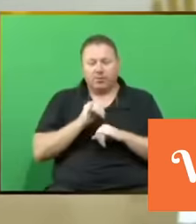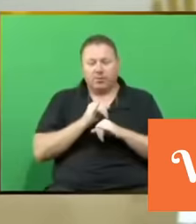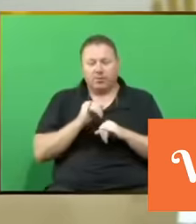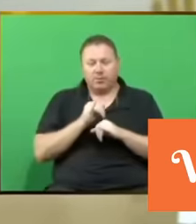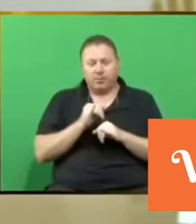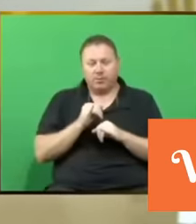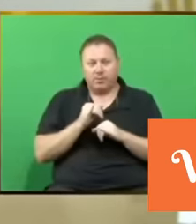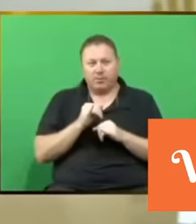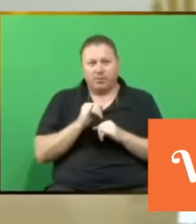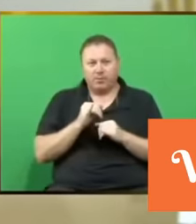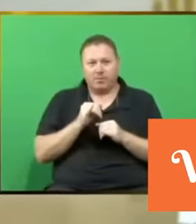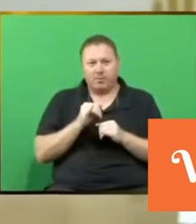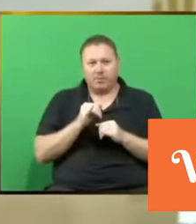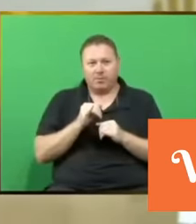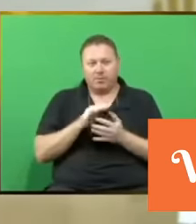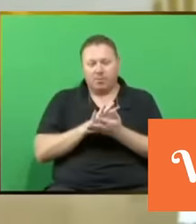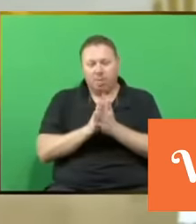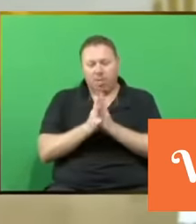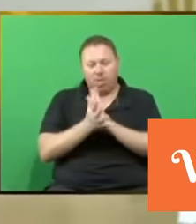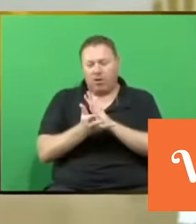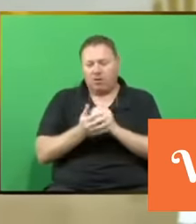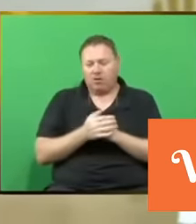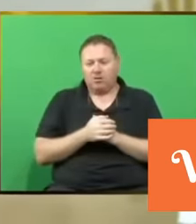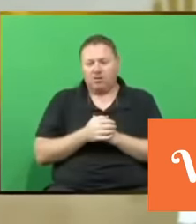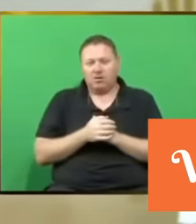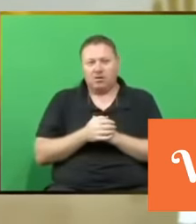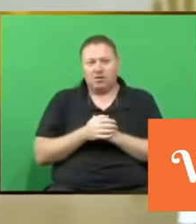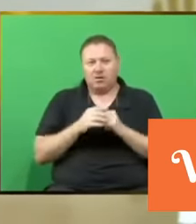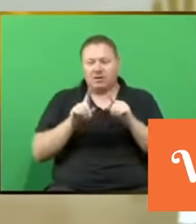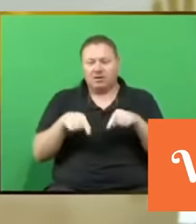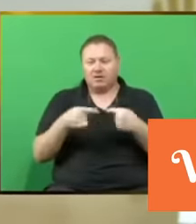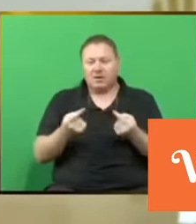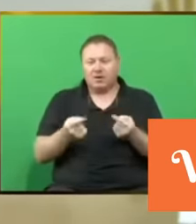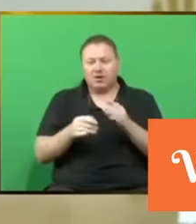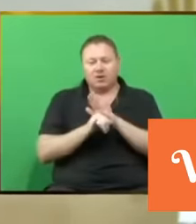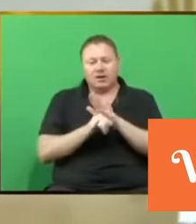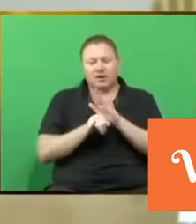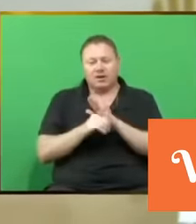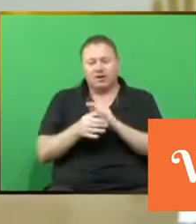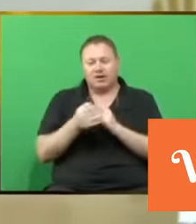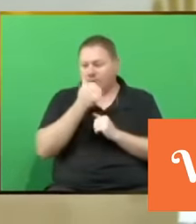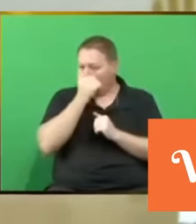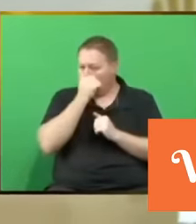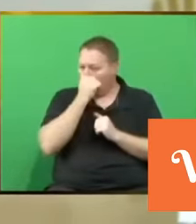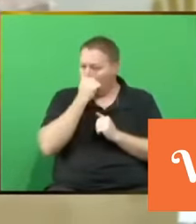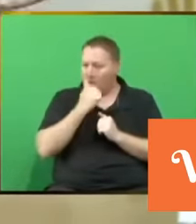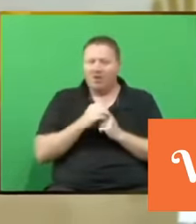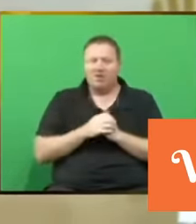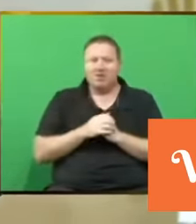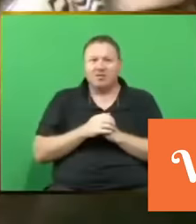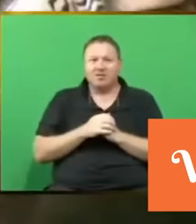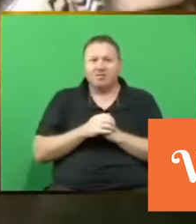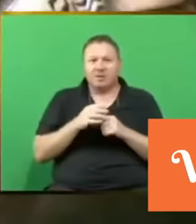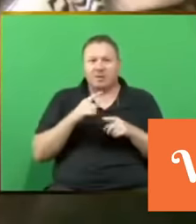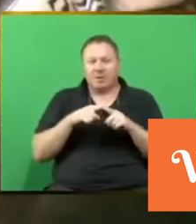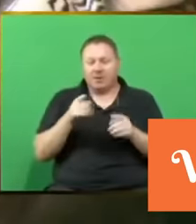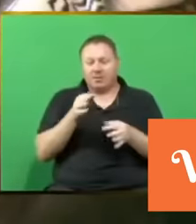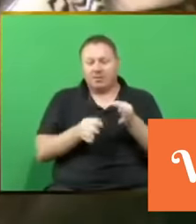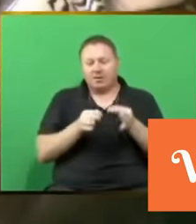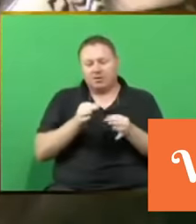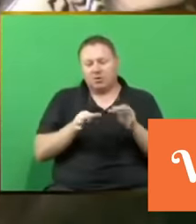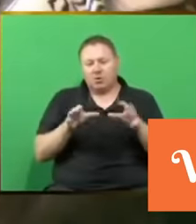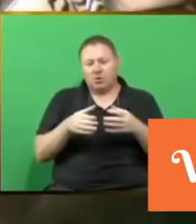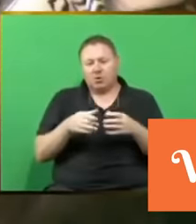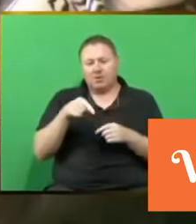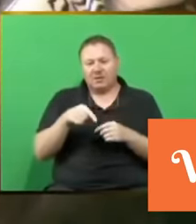so badly decomposed that they cannot even identify them. But yet we have political parties in this